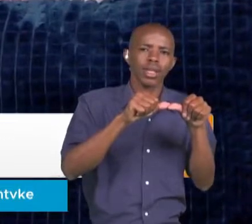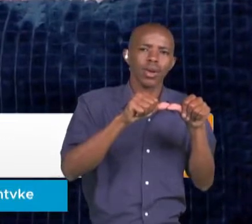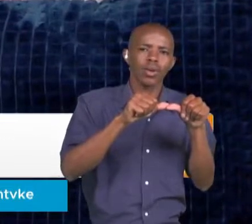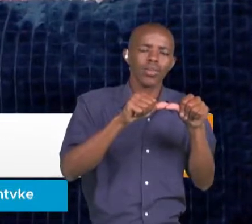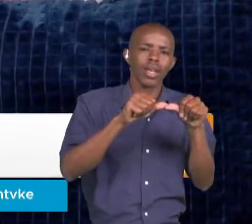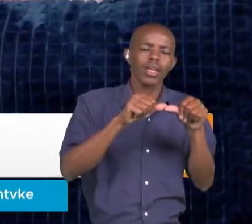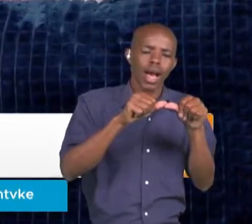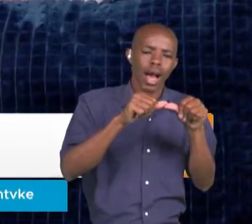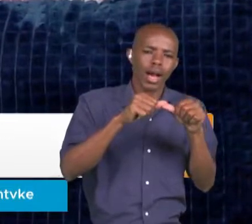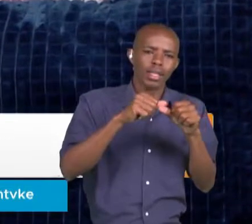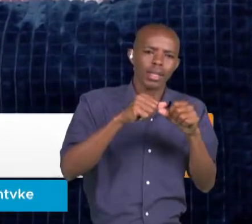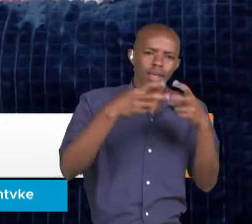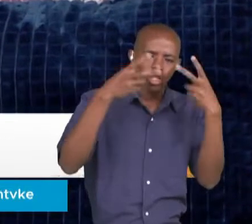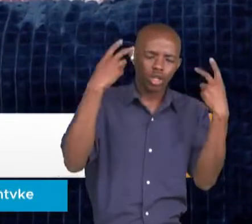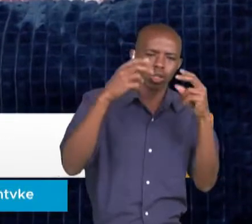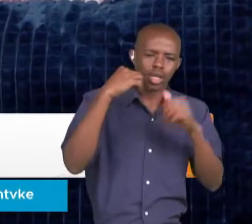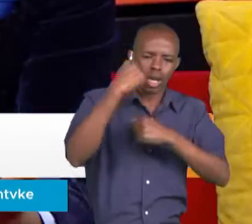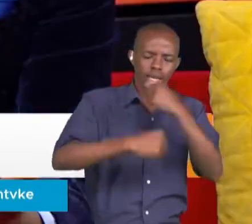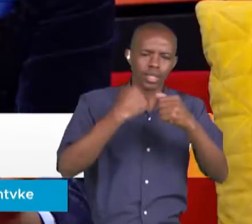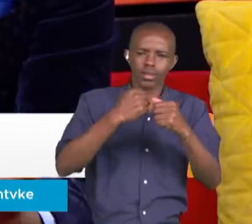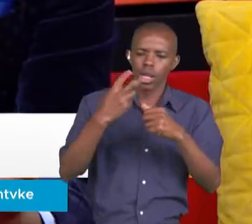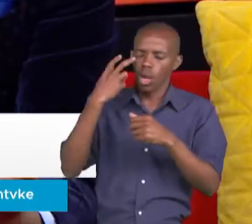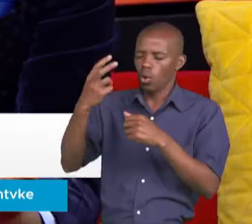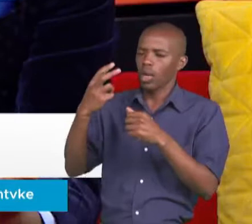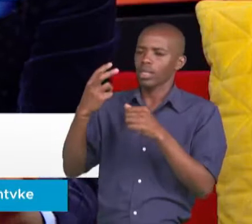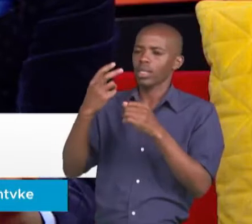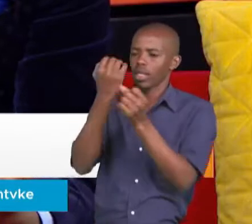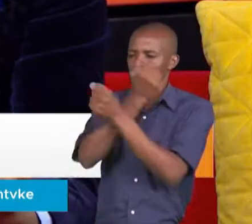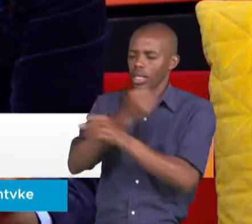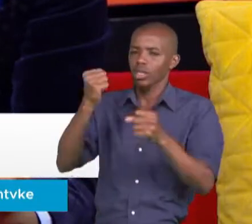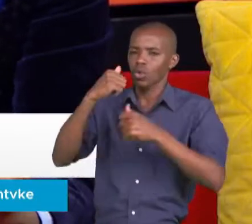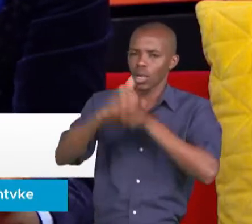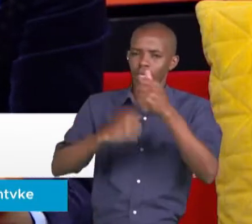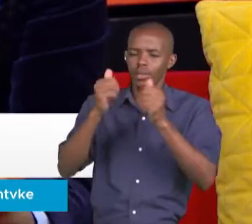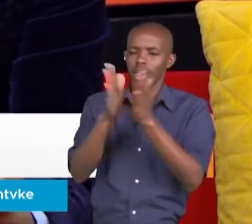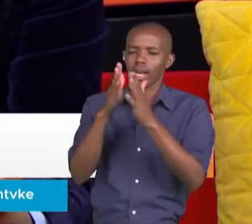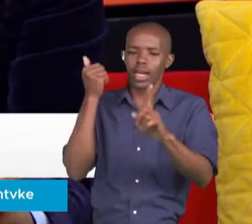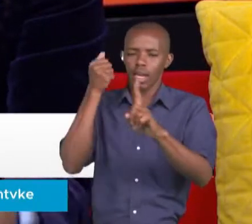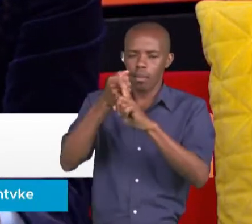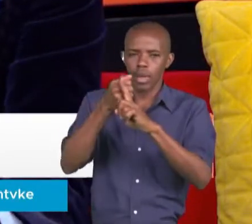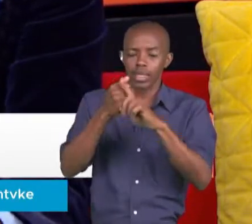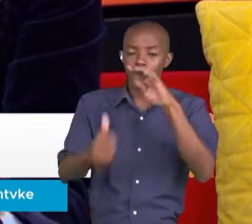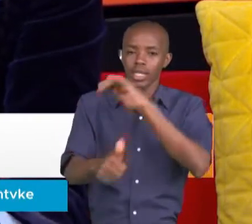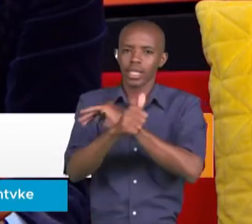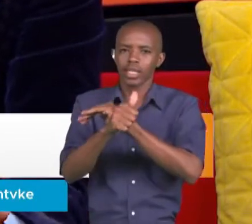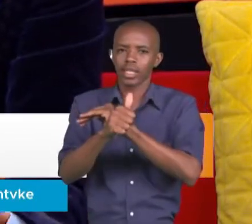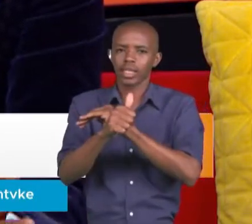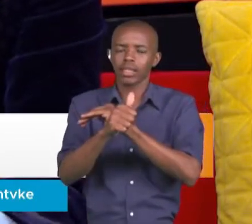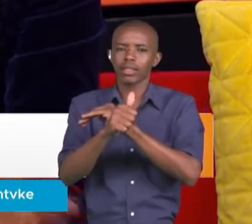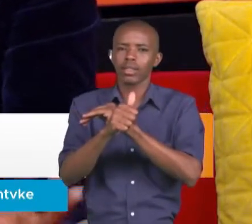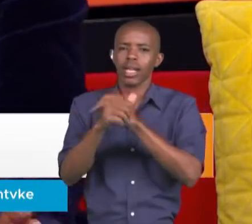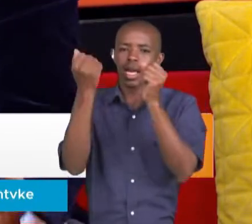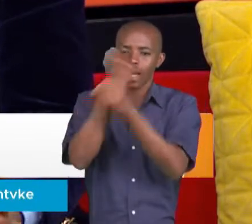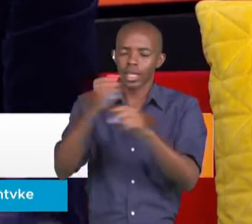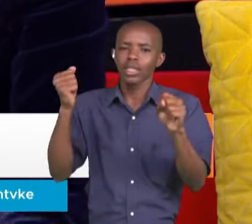counter-terror activities. Look at hostage rescue mission and the impact. Of course, it's very risky. Any hostage rescue mission,